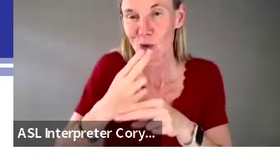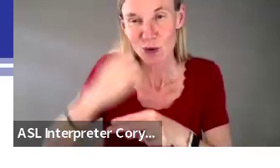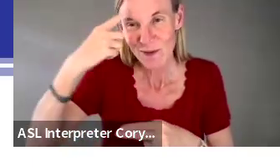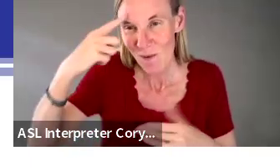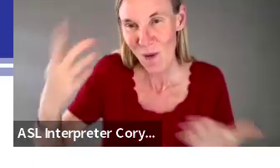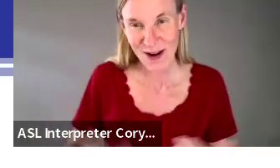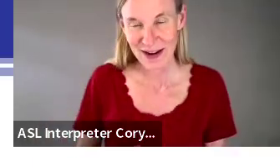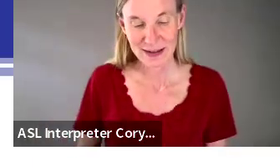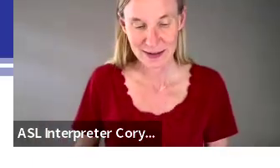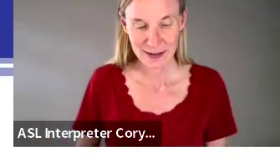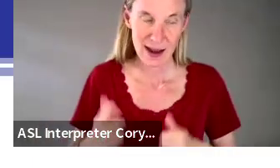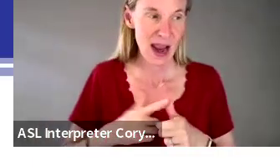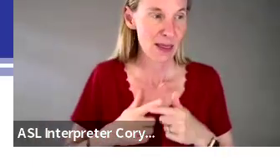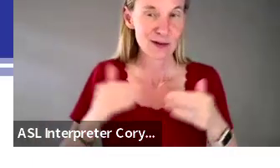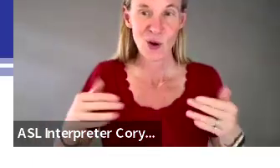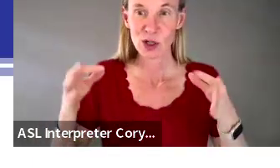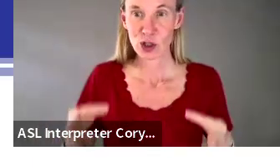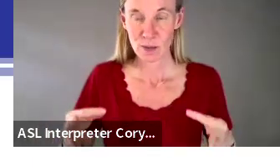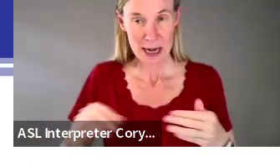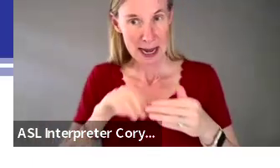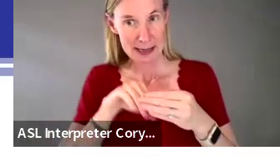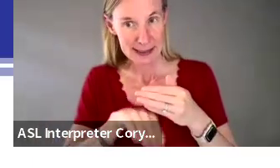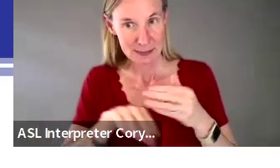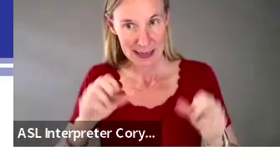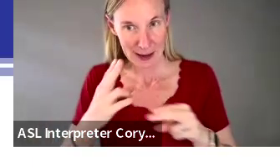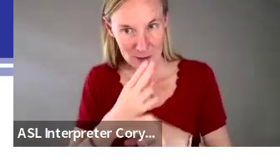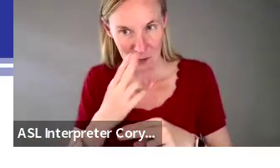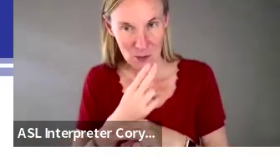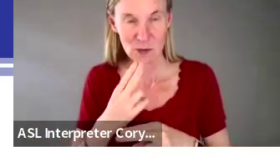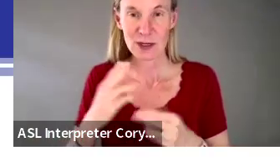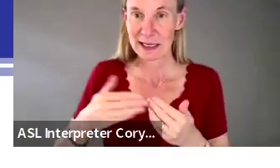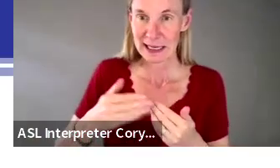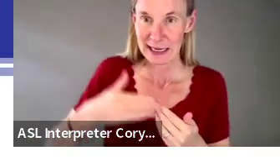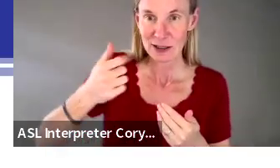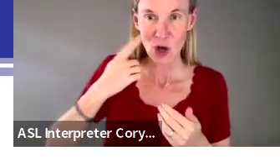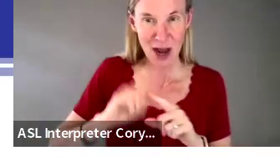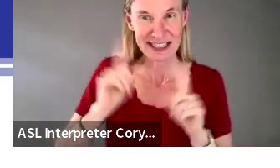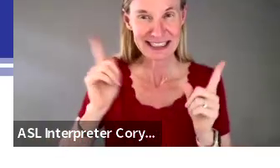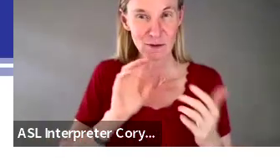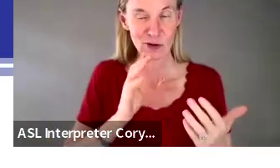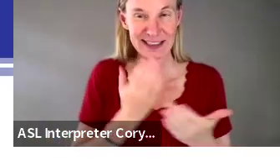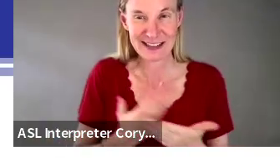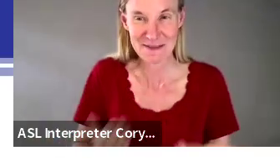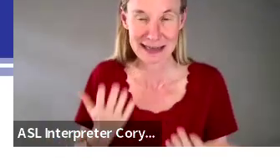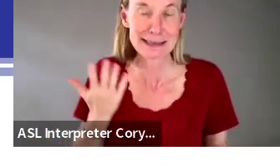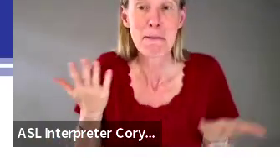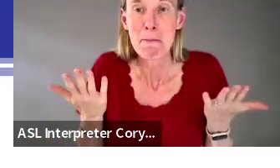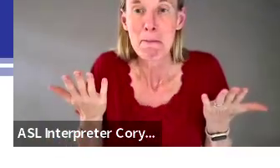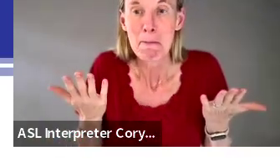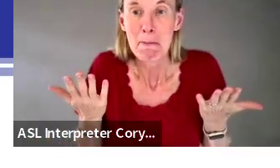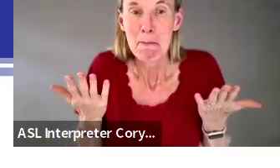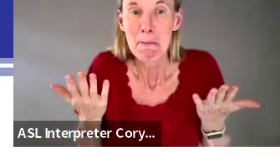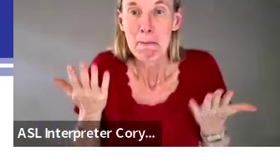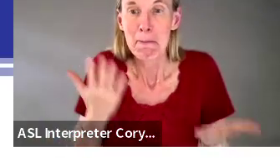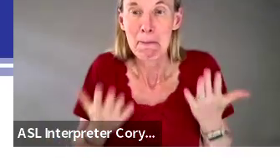And then determine, is it accessible in a way I can use it, or will it be easier on a different device? And it might just be go